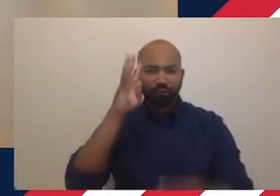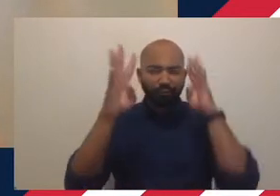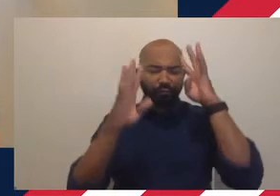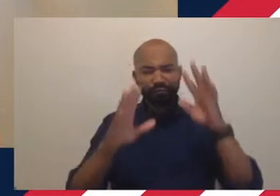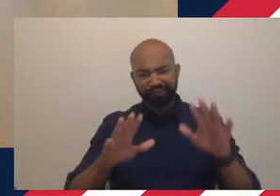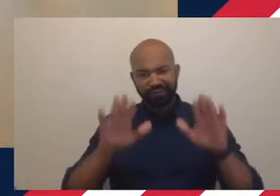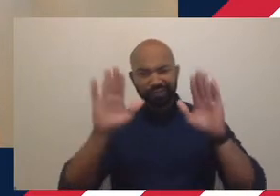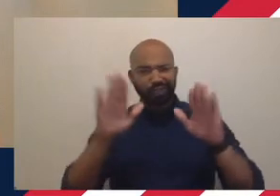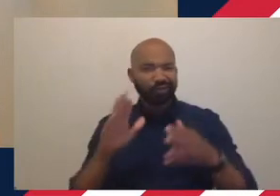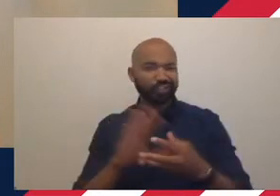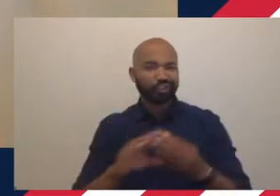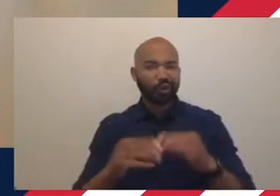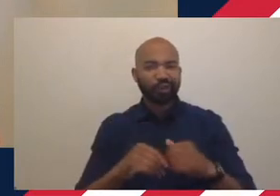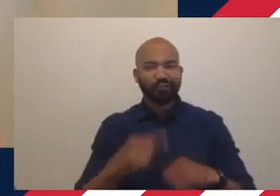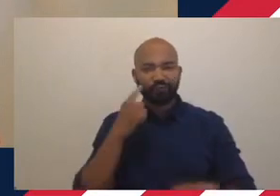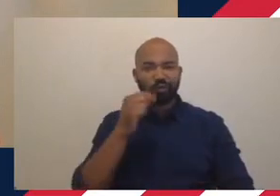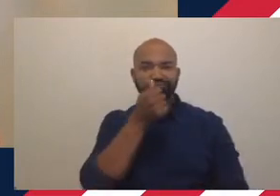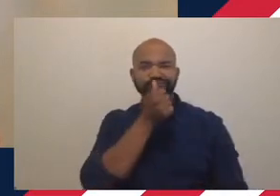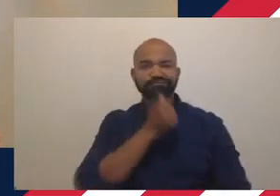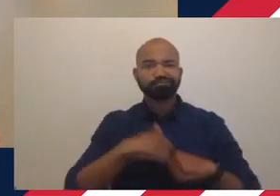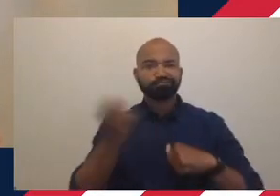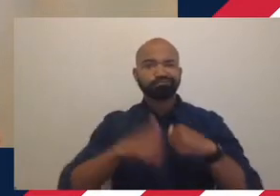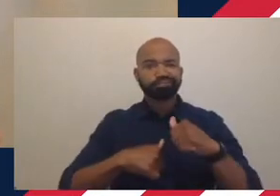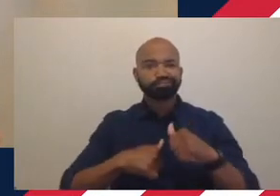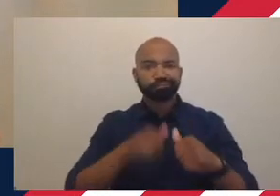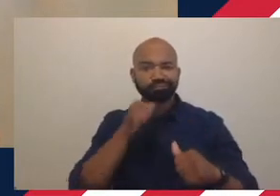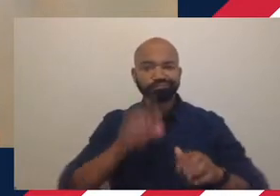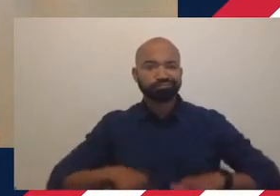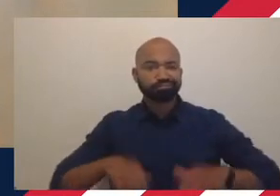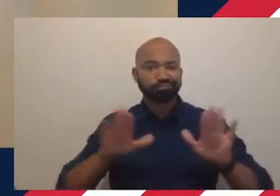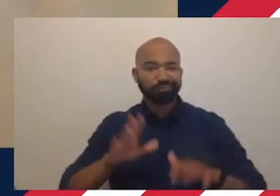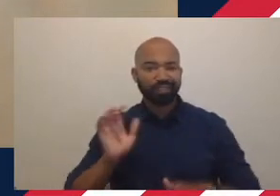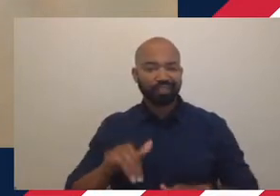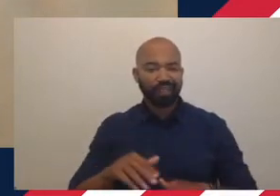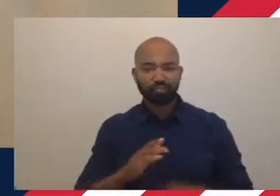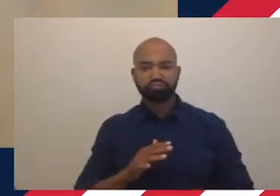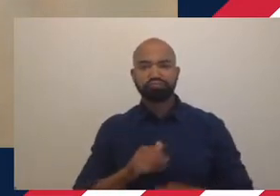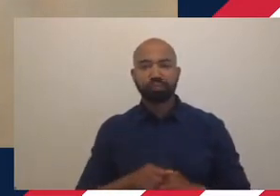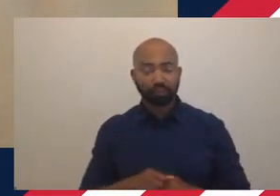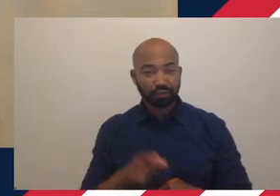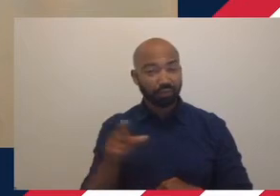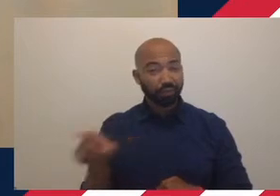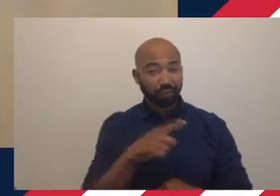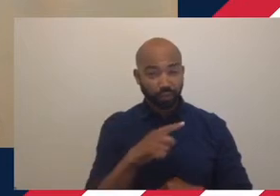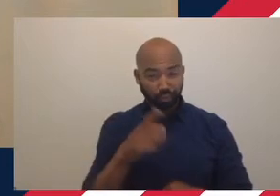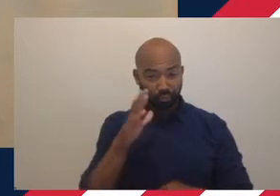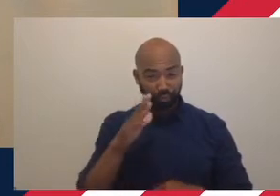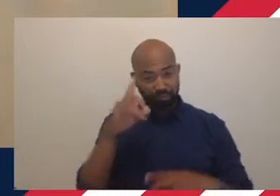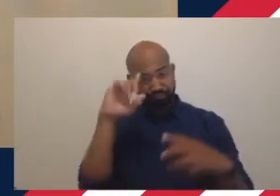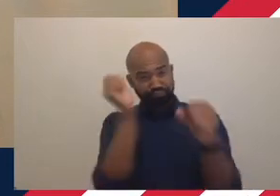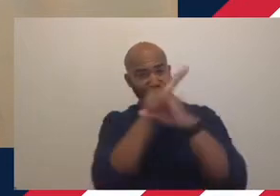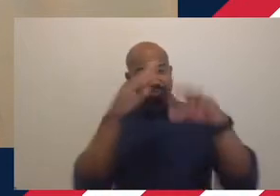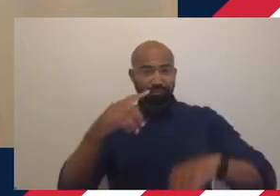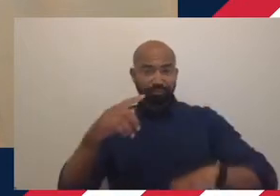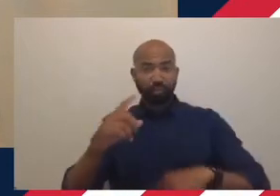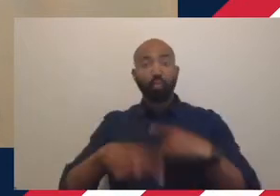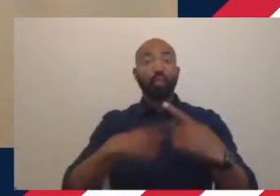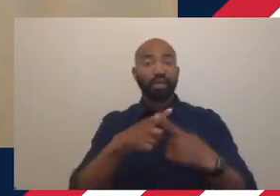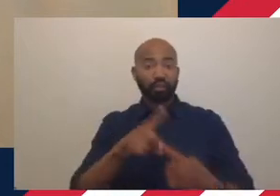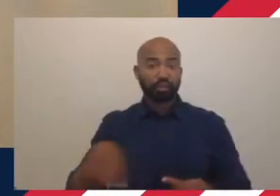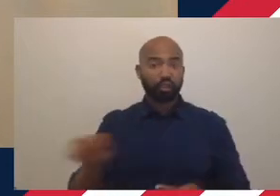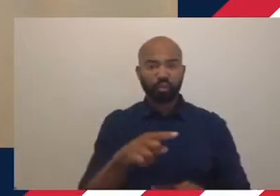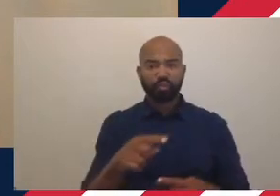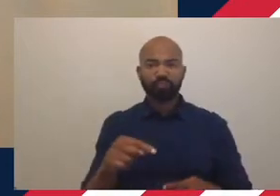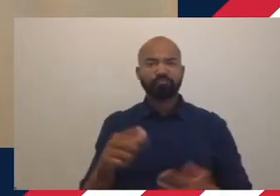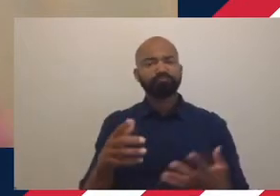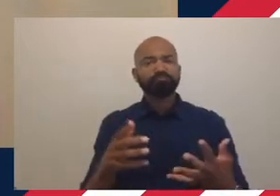you've noted. I'm just curious, I mean, do you envision a time when you will go back to what you were